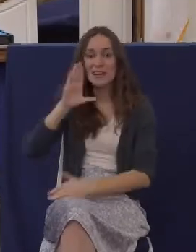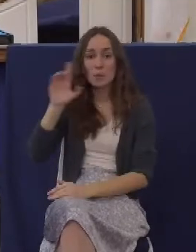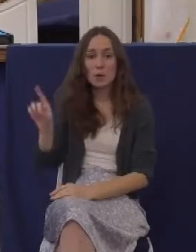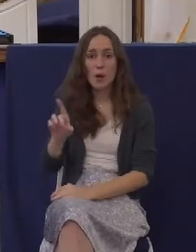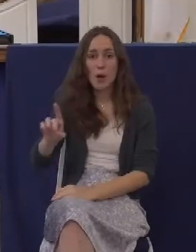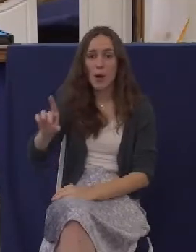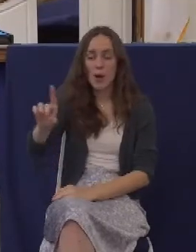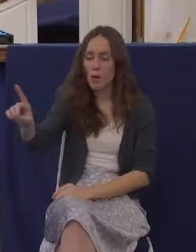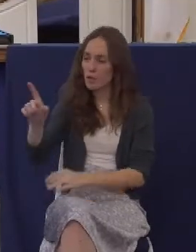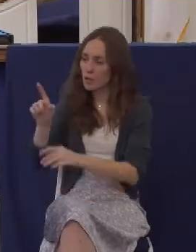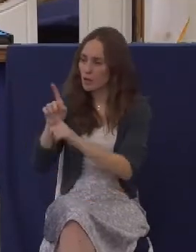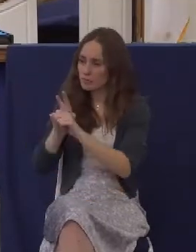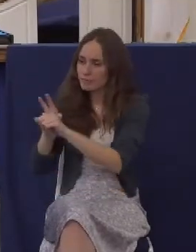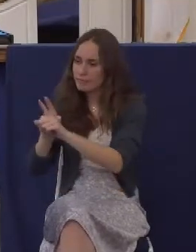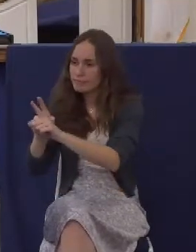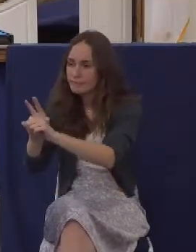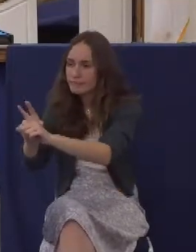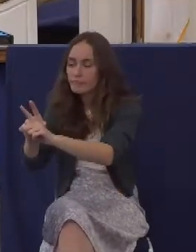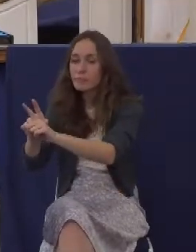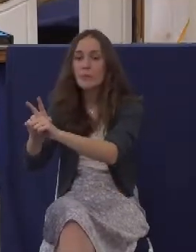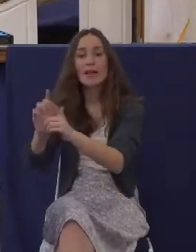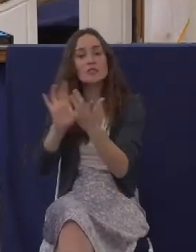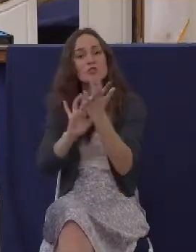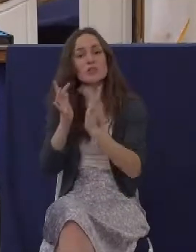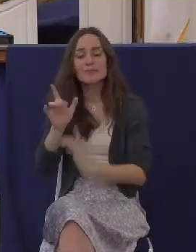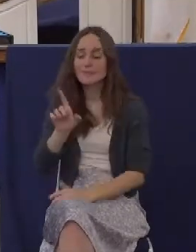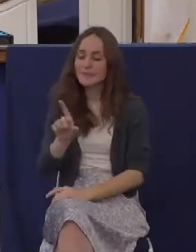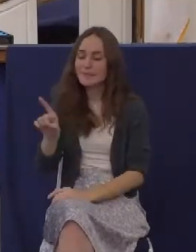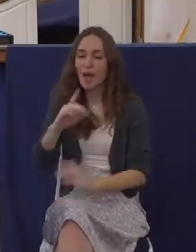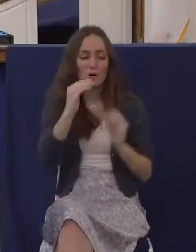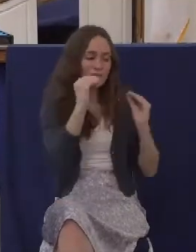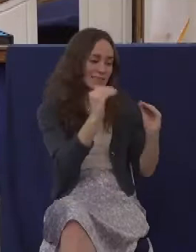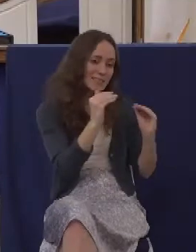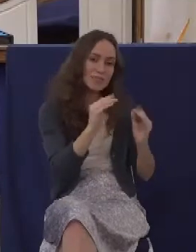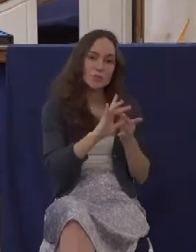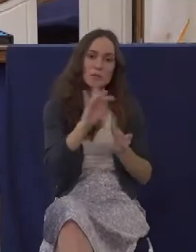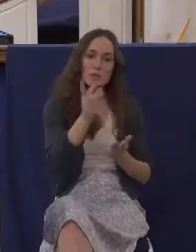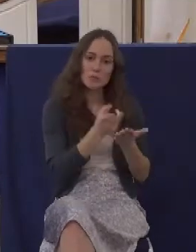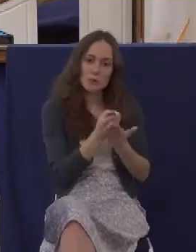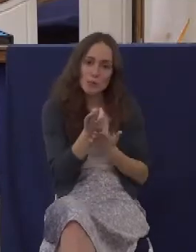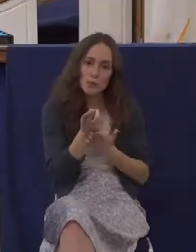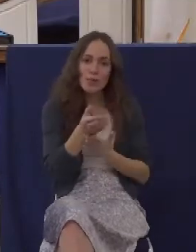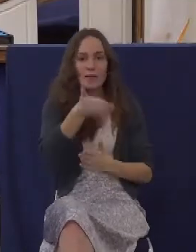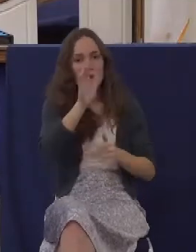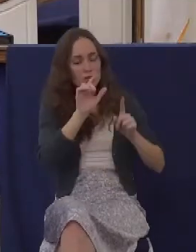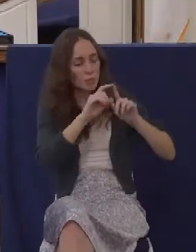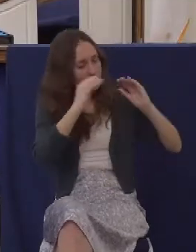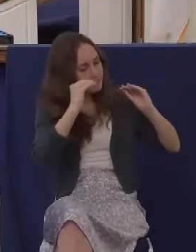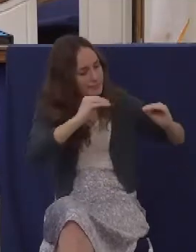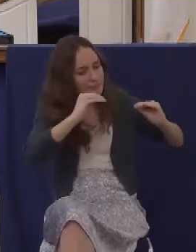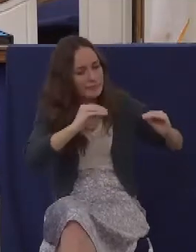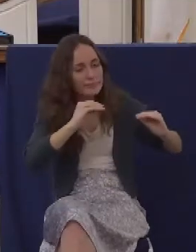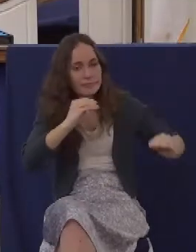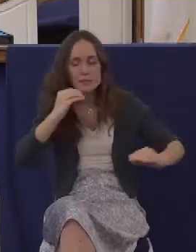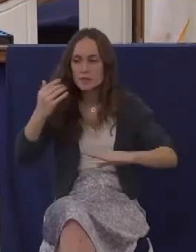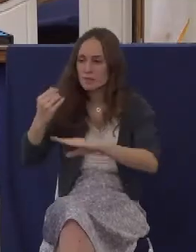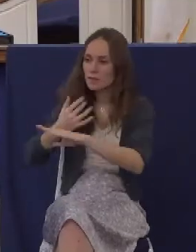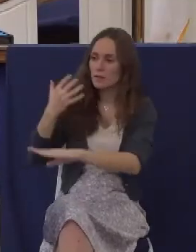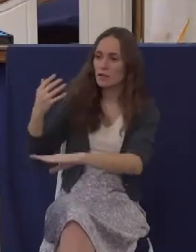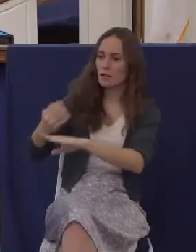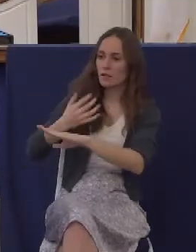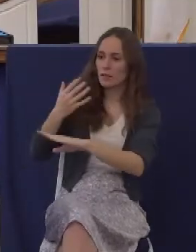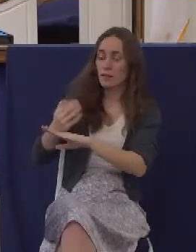walked, he would teach them spiritual truth. He would teach them the word of God. And they watched his life. They